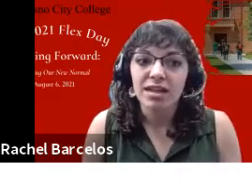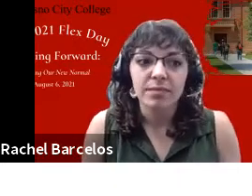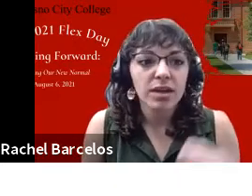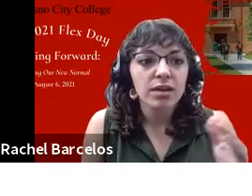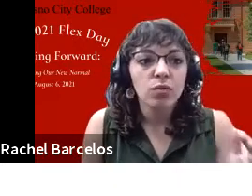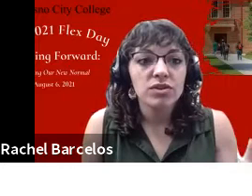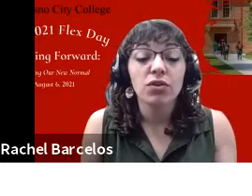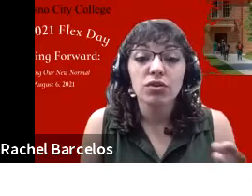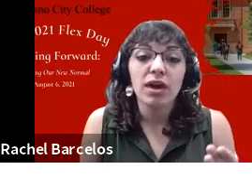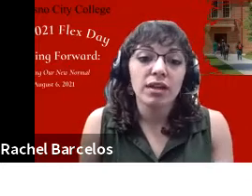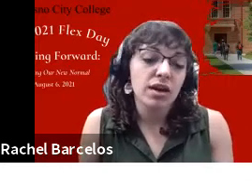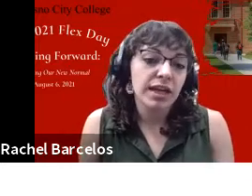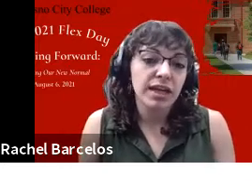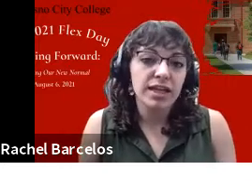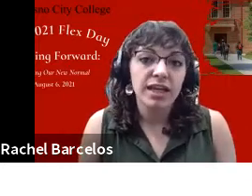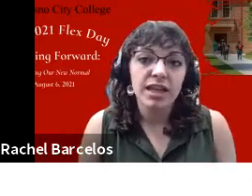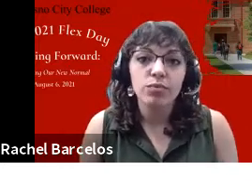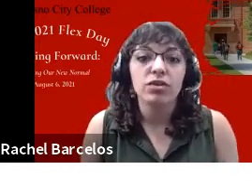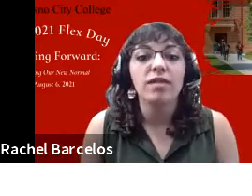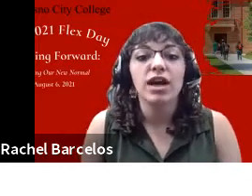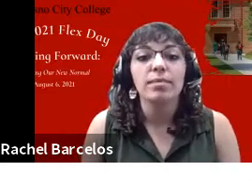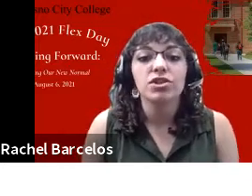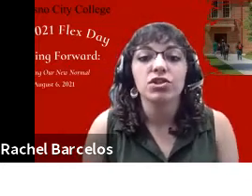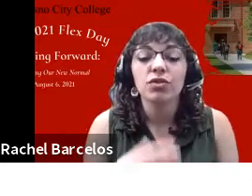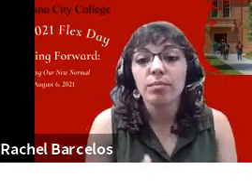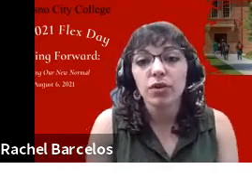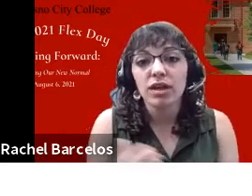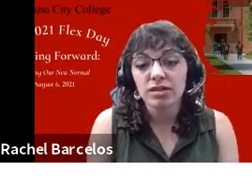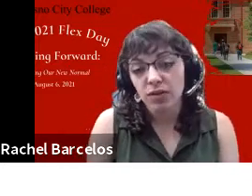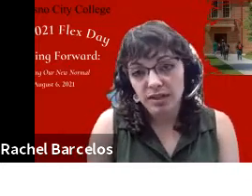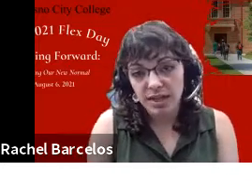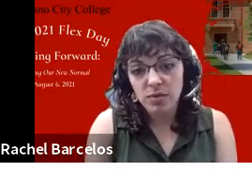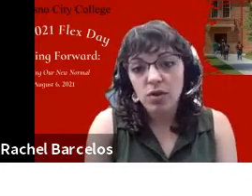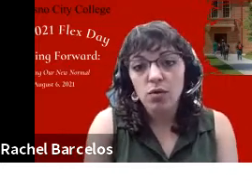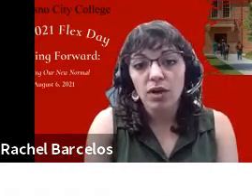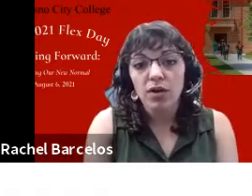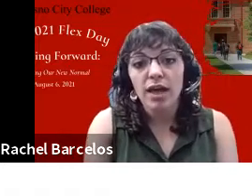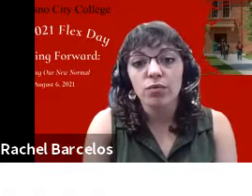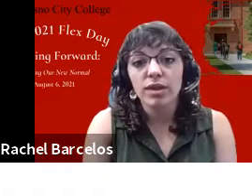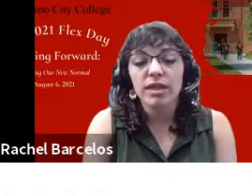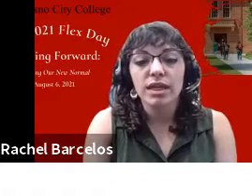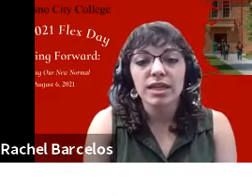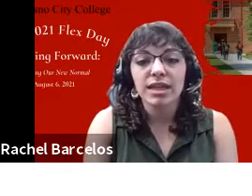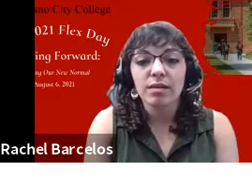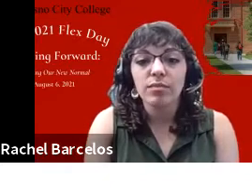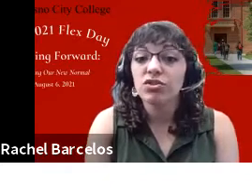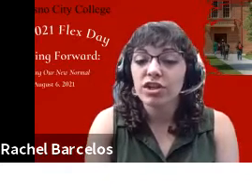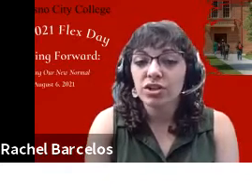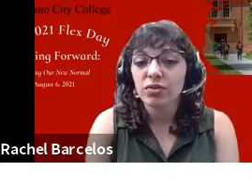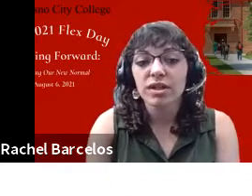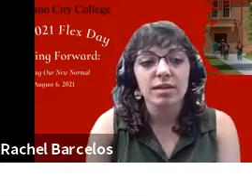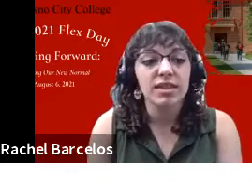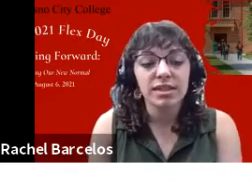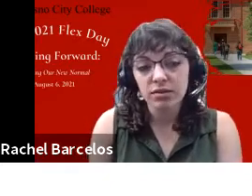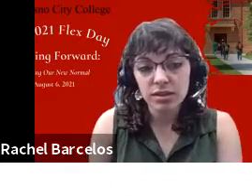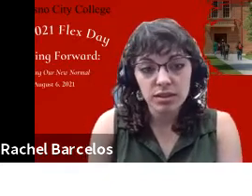Yeah, awesome. So you'll go ahead and log in, and then at that point, you'll have the option to upload your exam or go ahead with the exam instruction